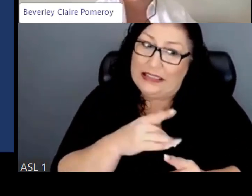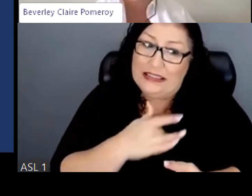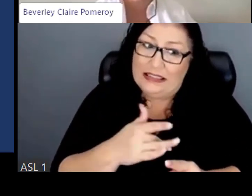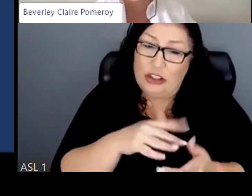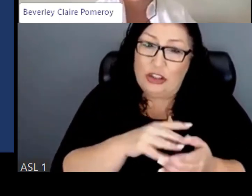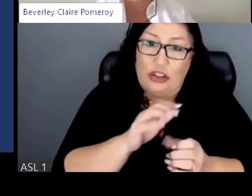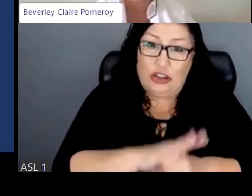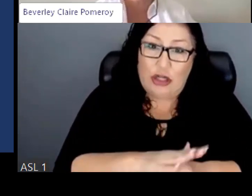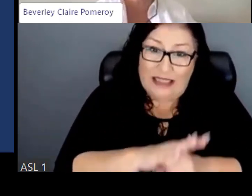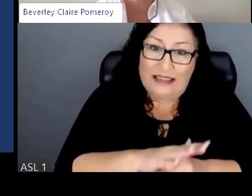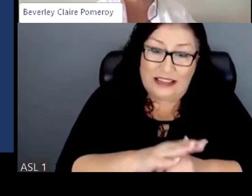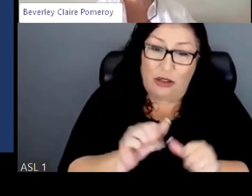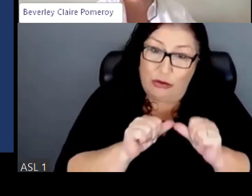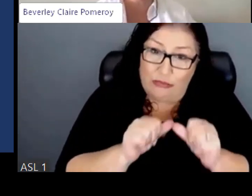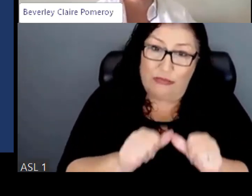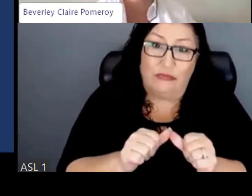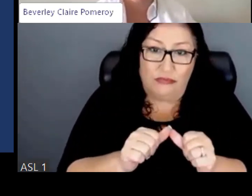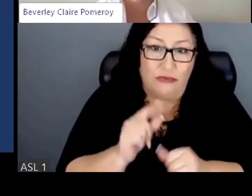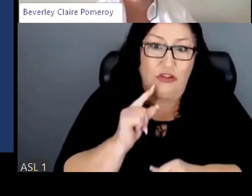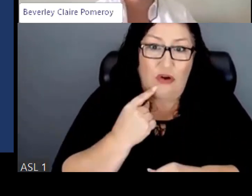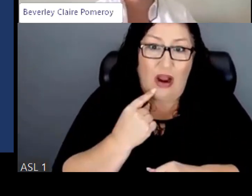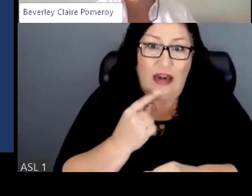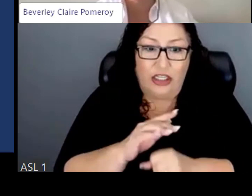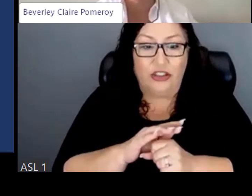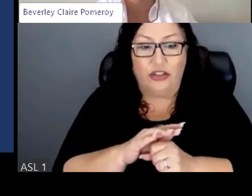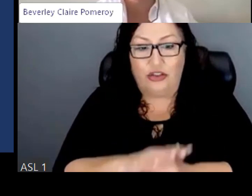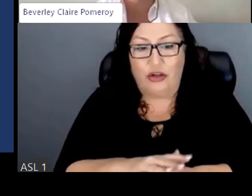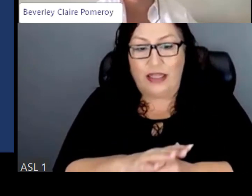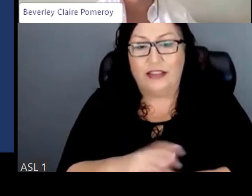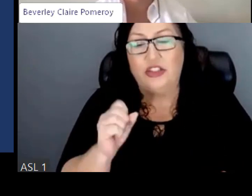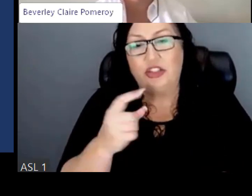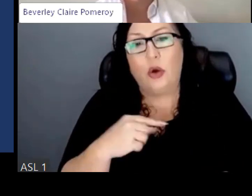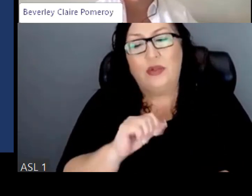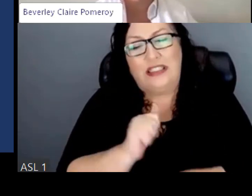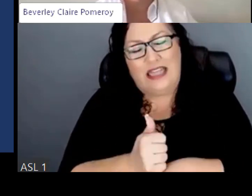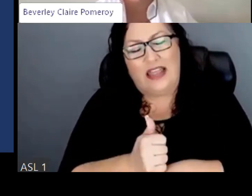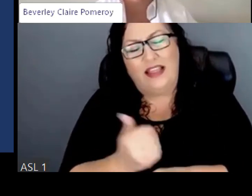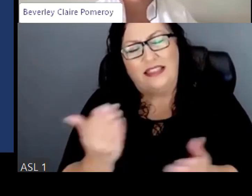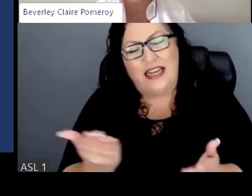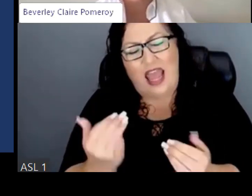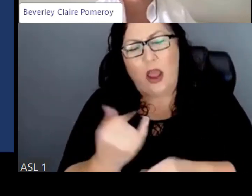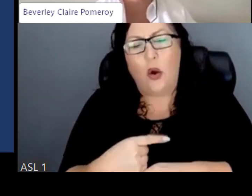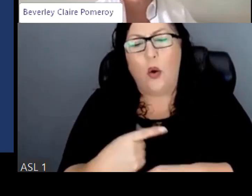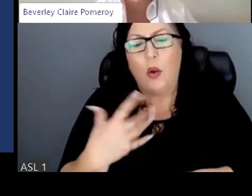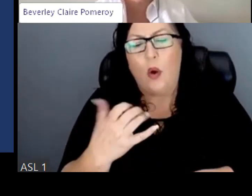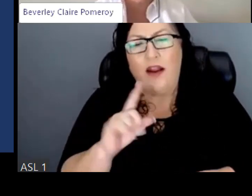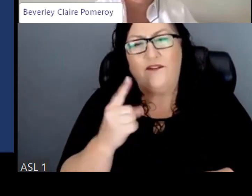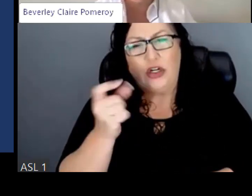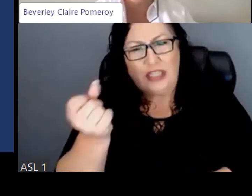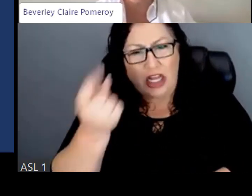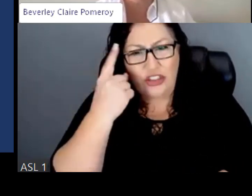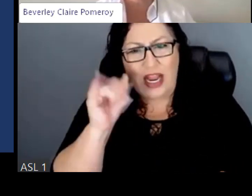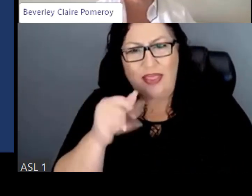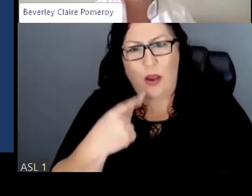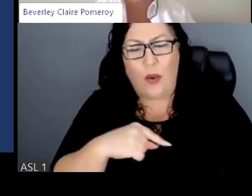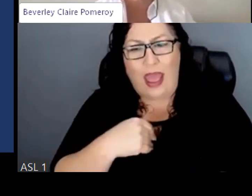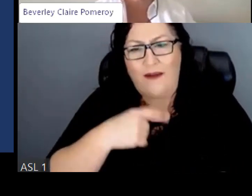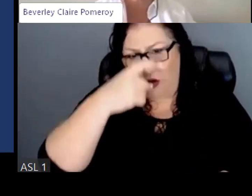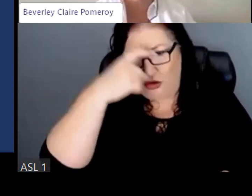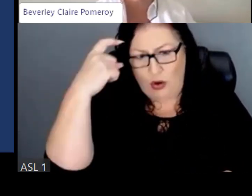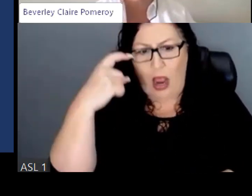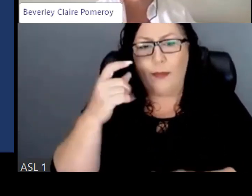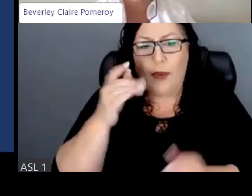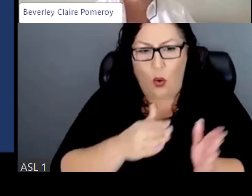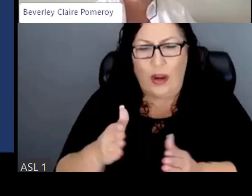stress, chronic, repetitive stress. So to set the stage today, we really just felt it was important to firstly understand that we